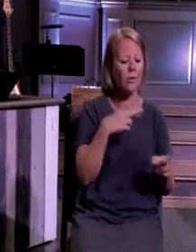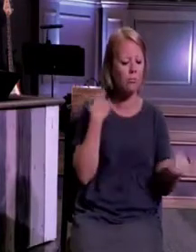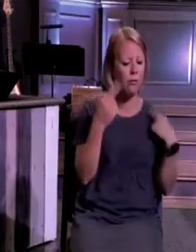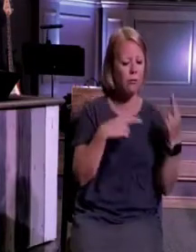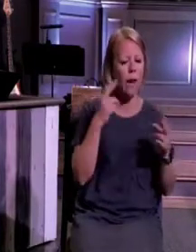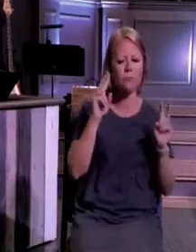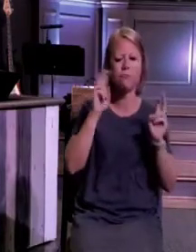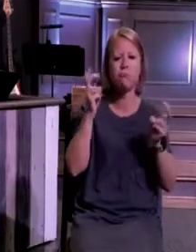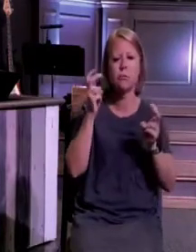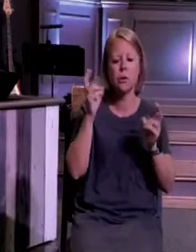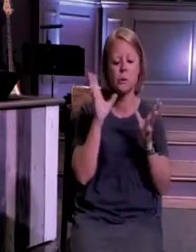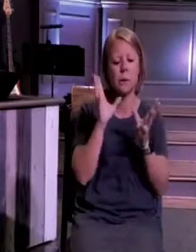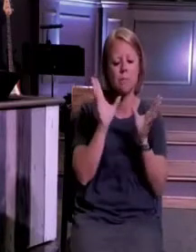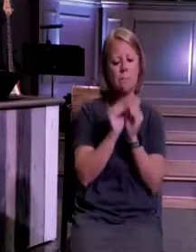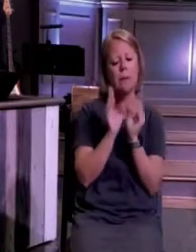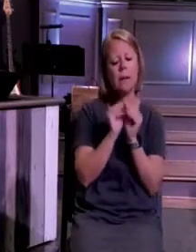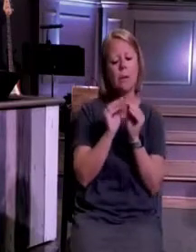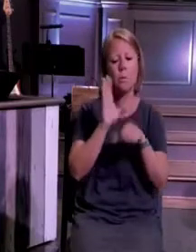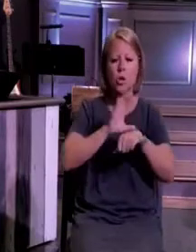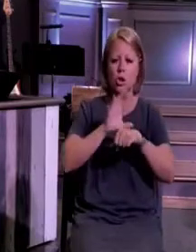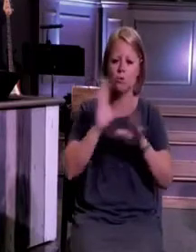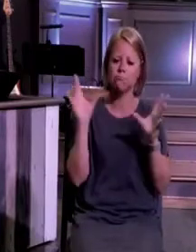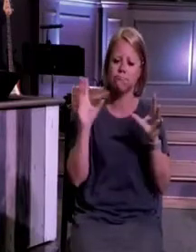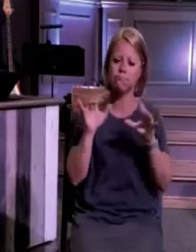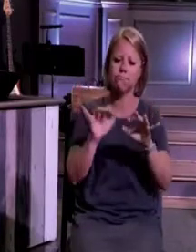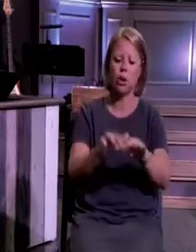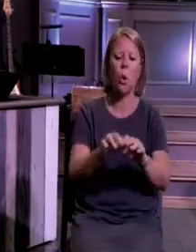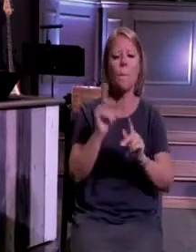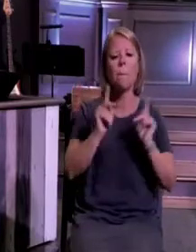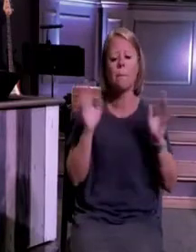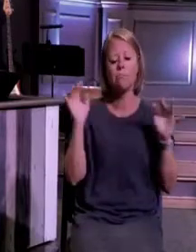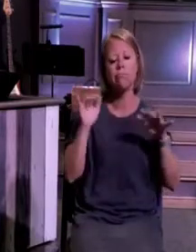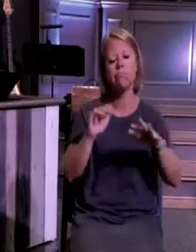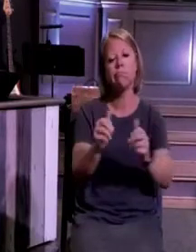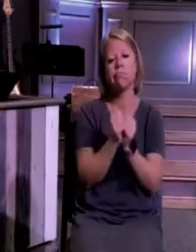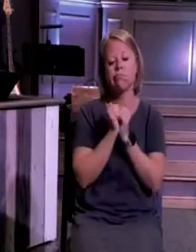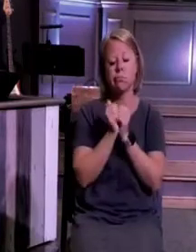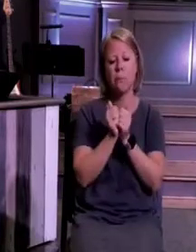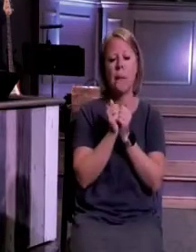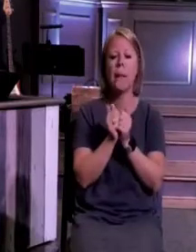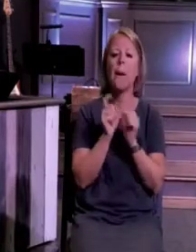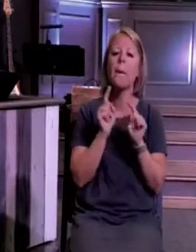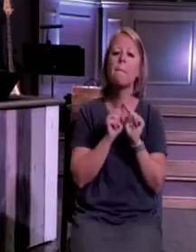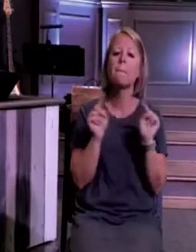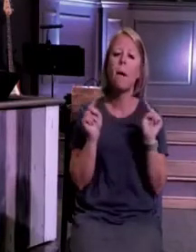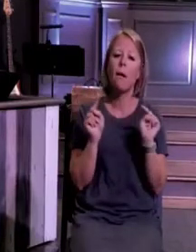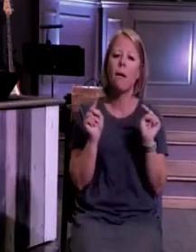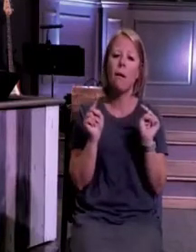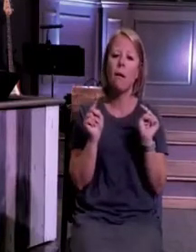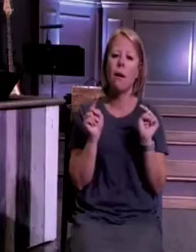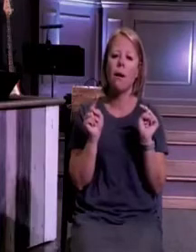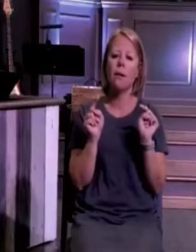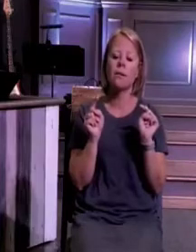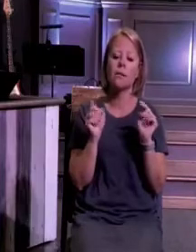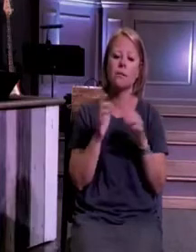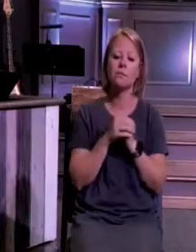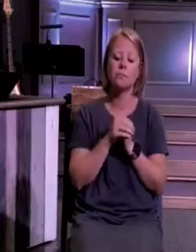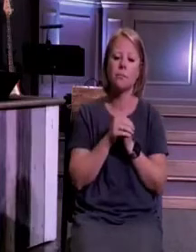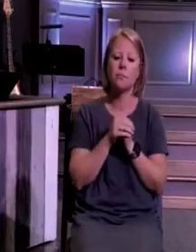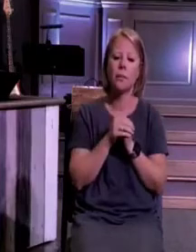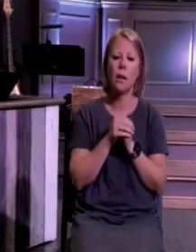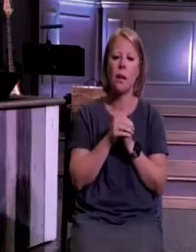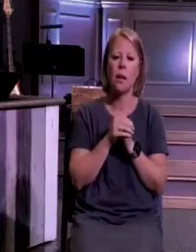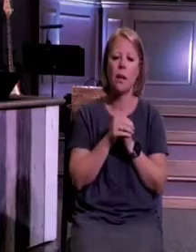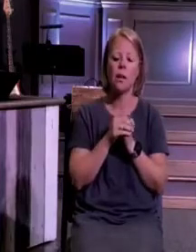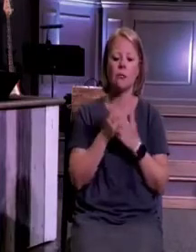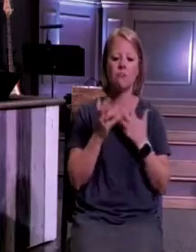of meetings where churches come together or people come together and with a degree of begrudgingly spirit that would